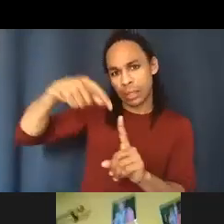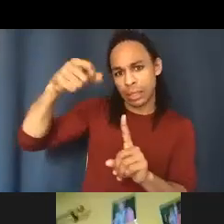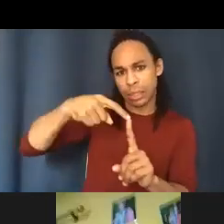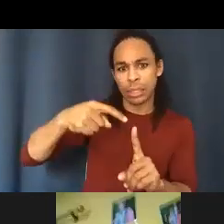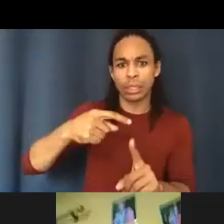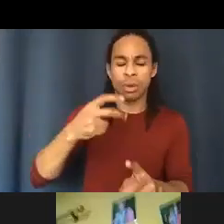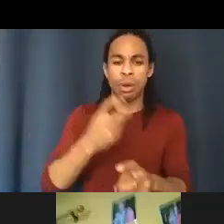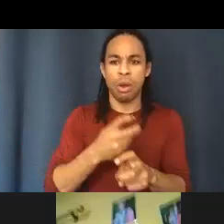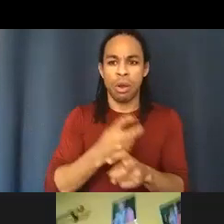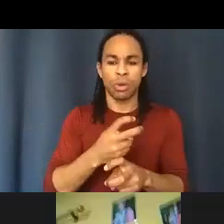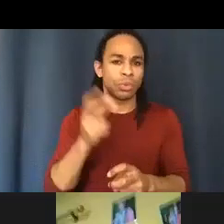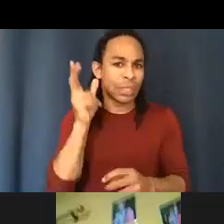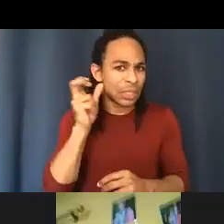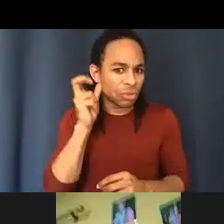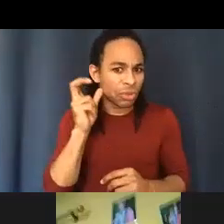Okay.